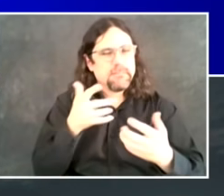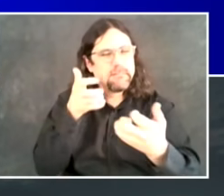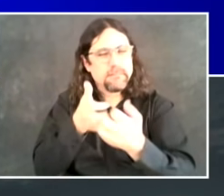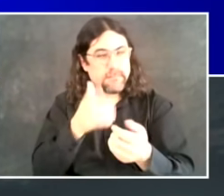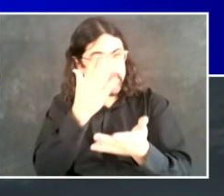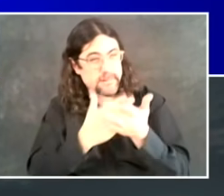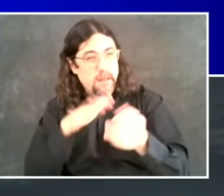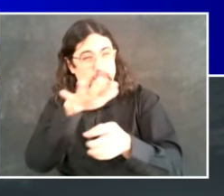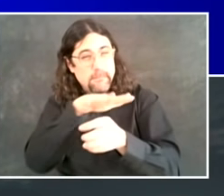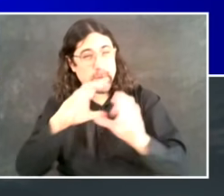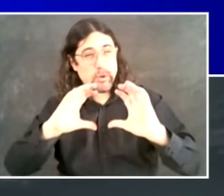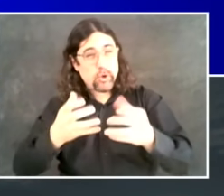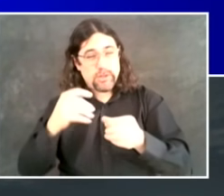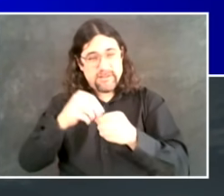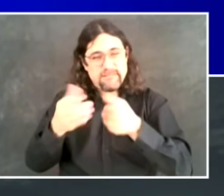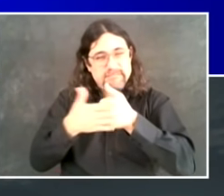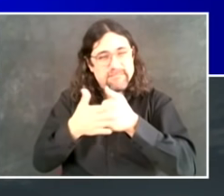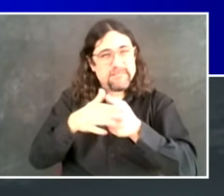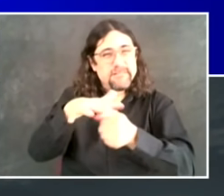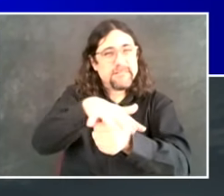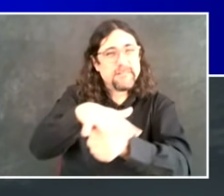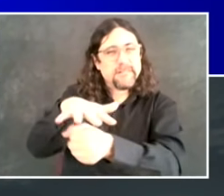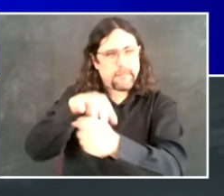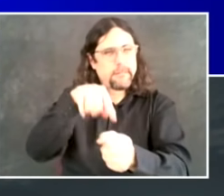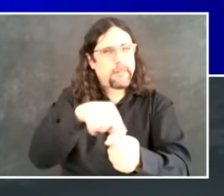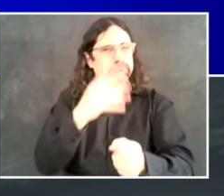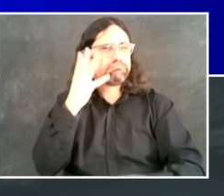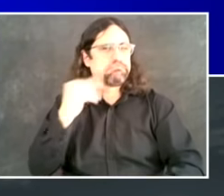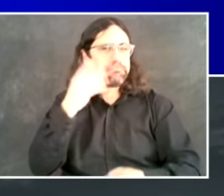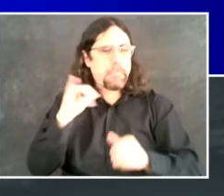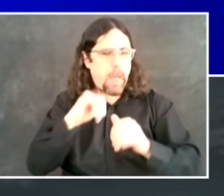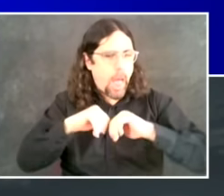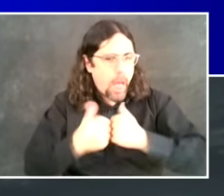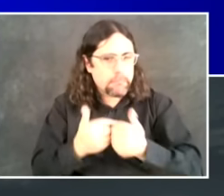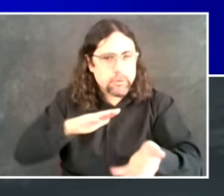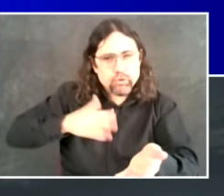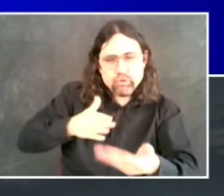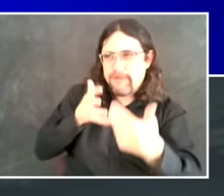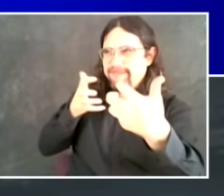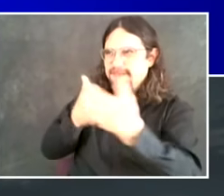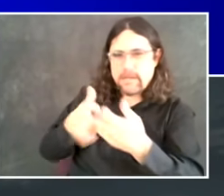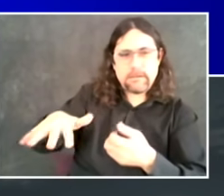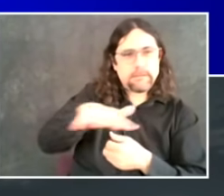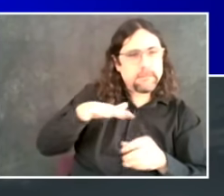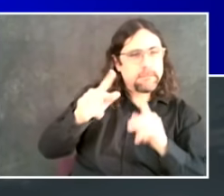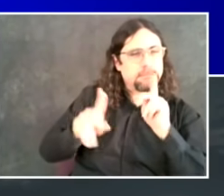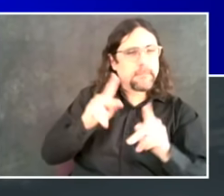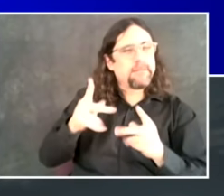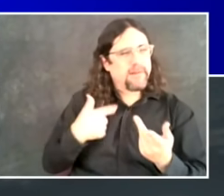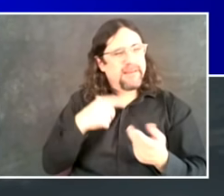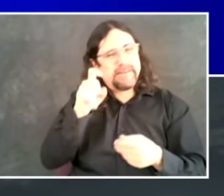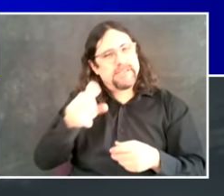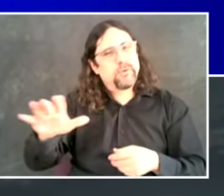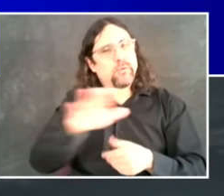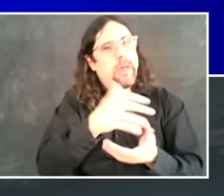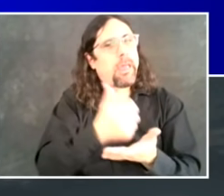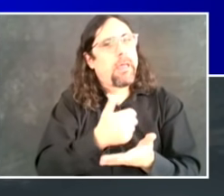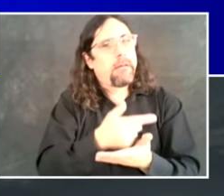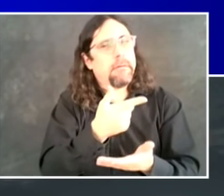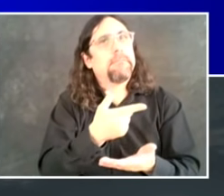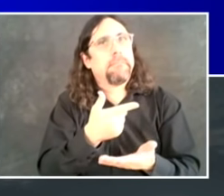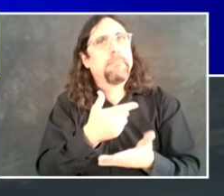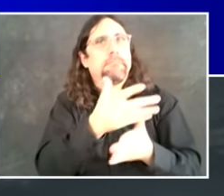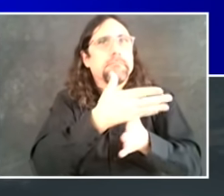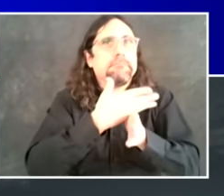And we need help with delivery. in specific neighborhoods where we